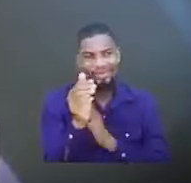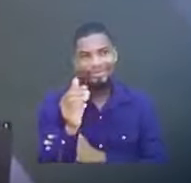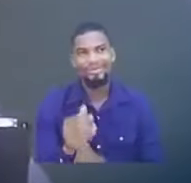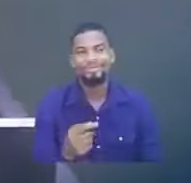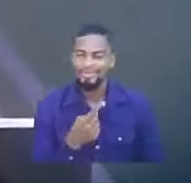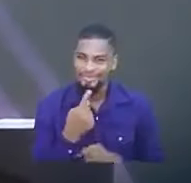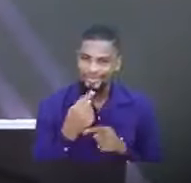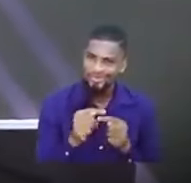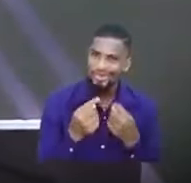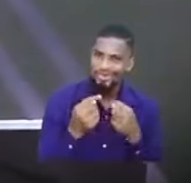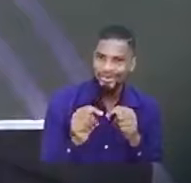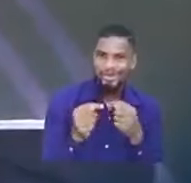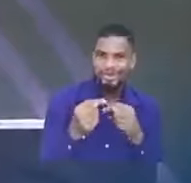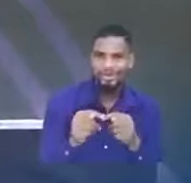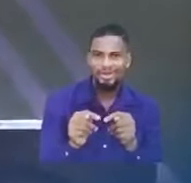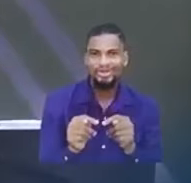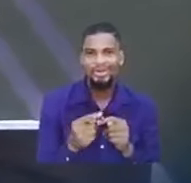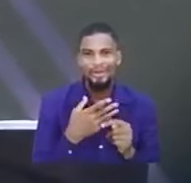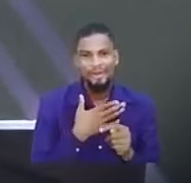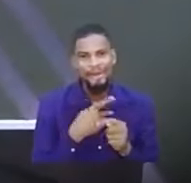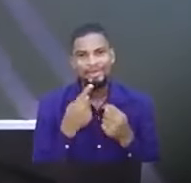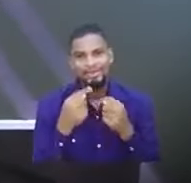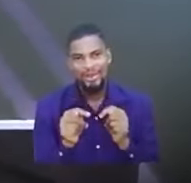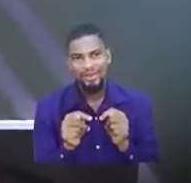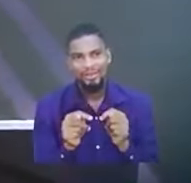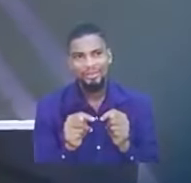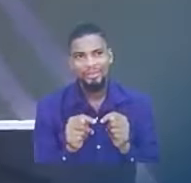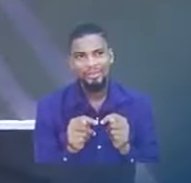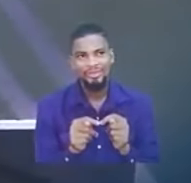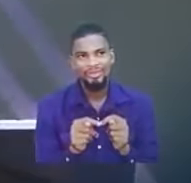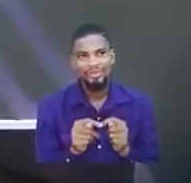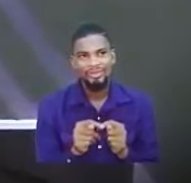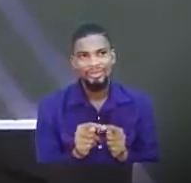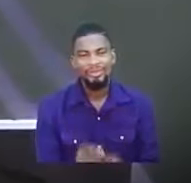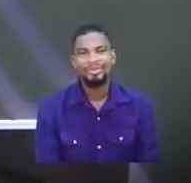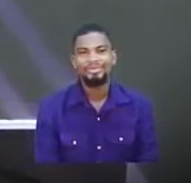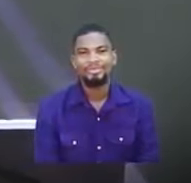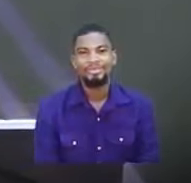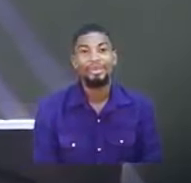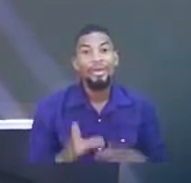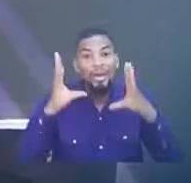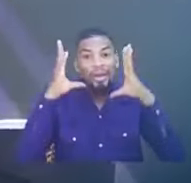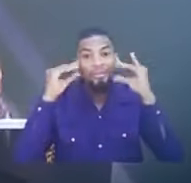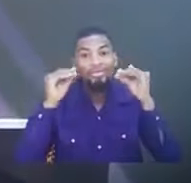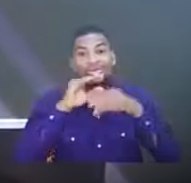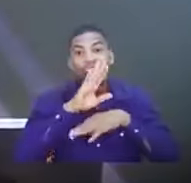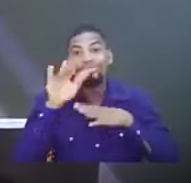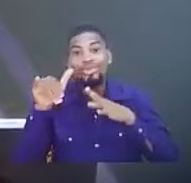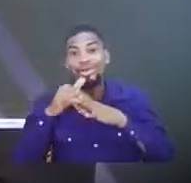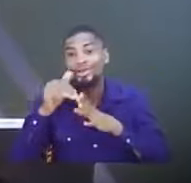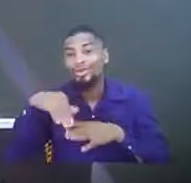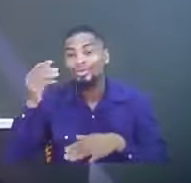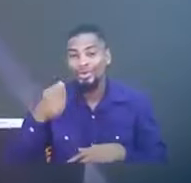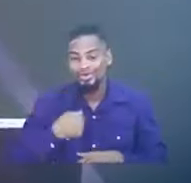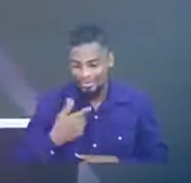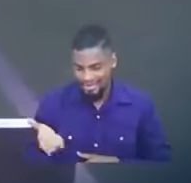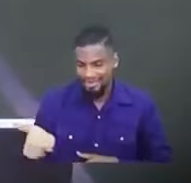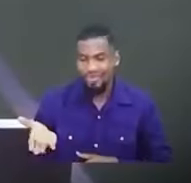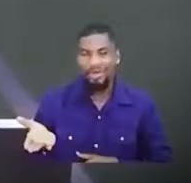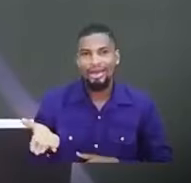You make me one of your friends. Try. Because the John Wesleys are gone. The Moses are gone. I'm here. So just fix me